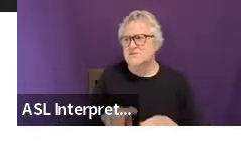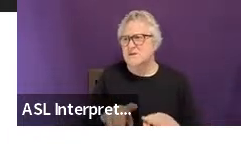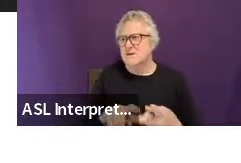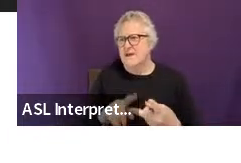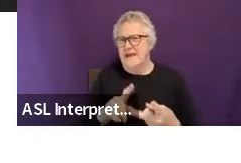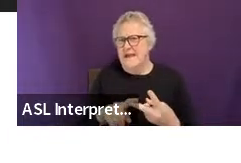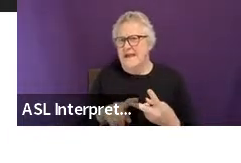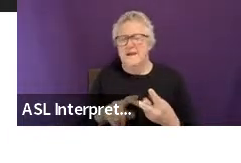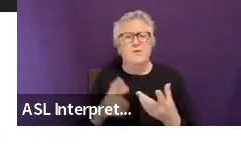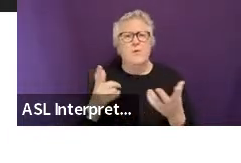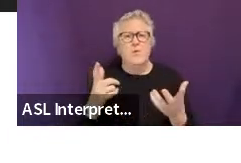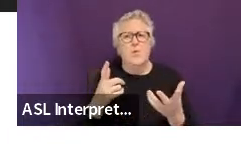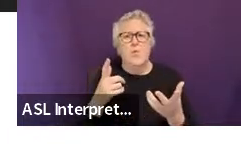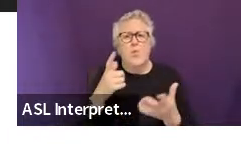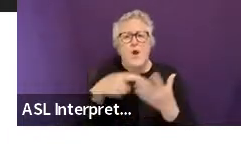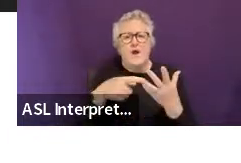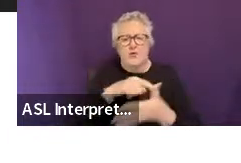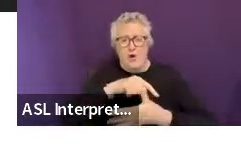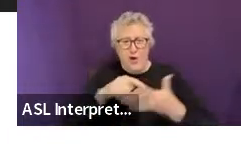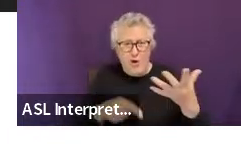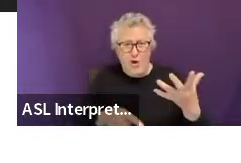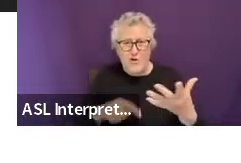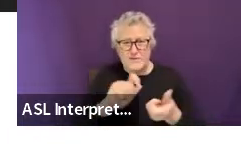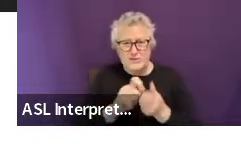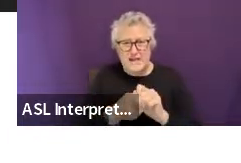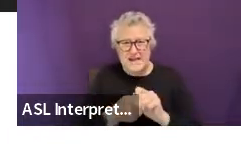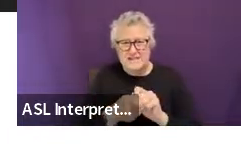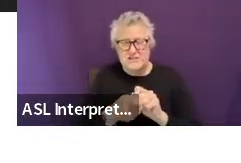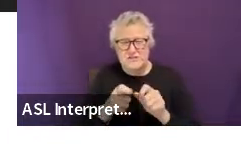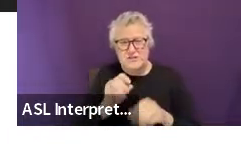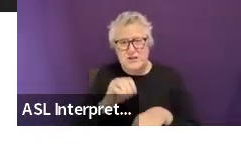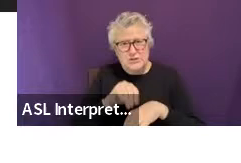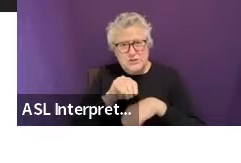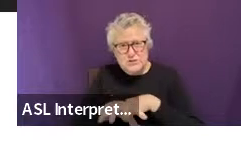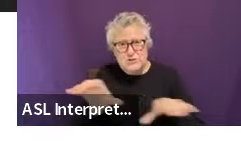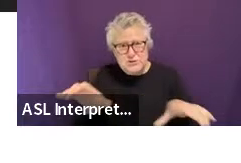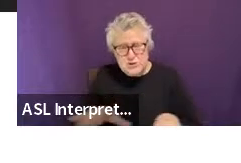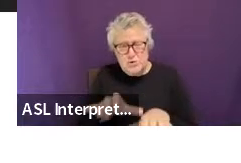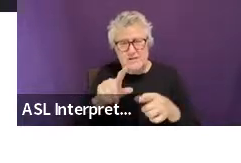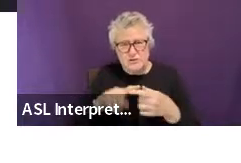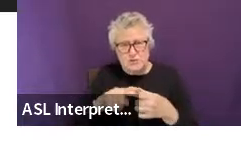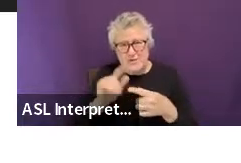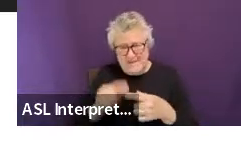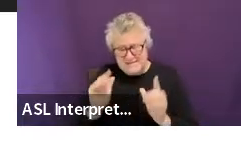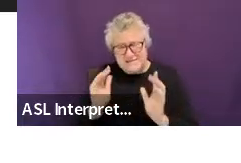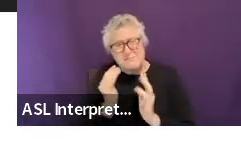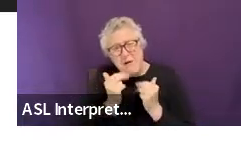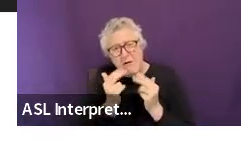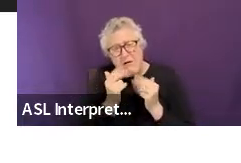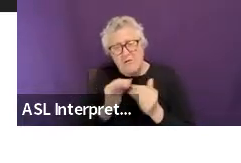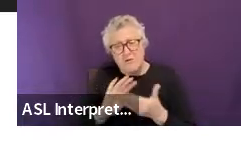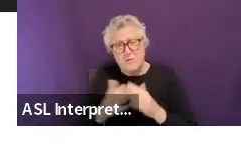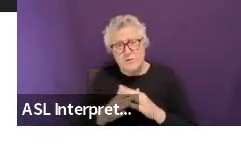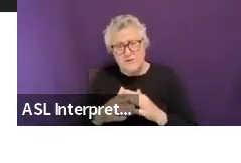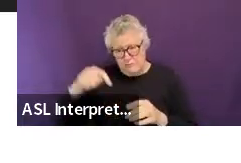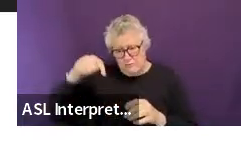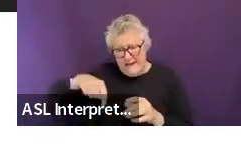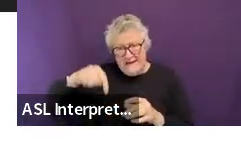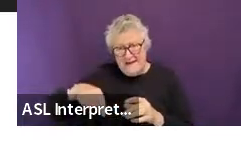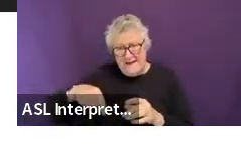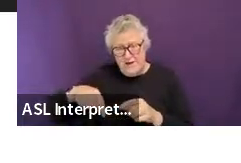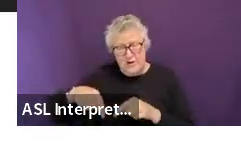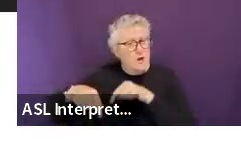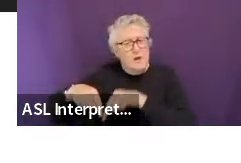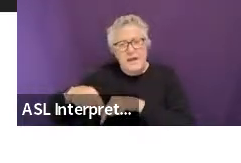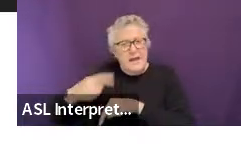doing to this small community right here that is sitting right here and not being involved in any of this discussion whatsoever? I